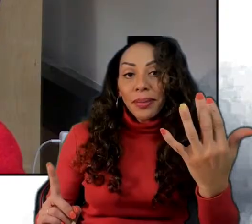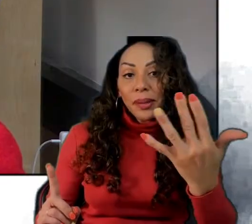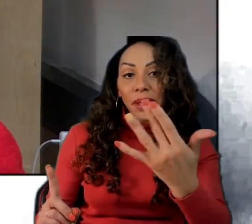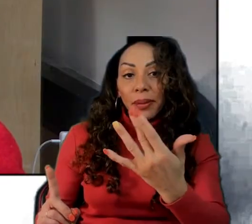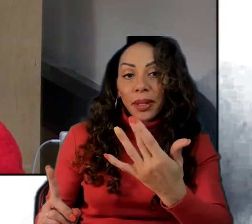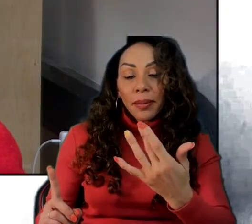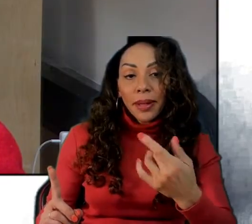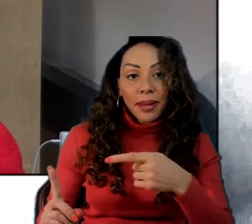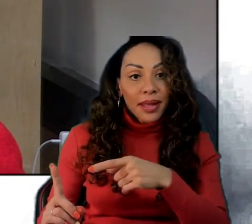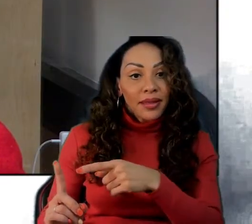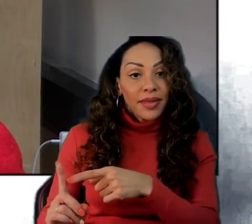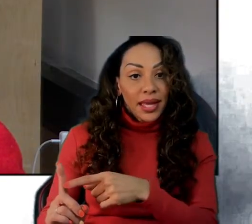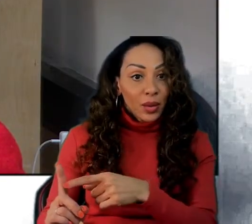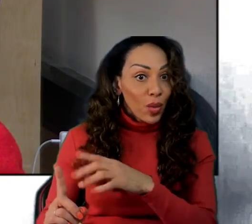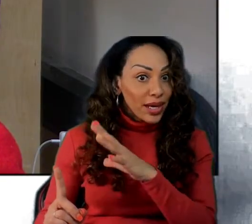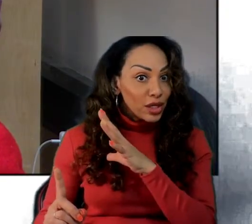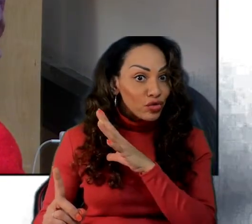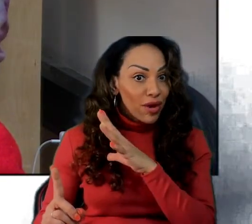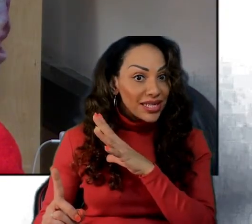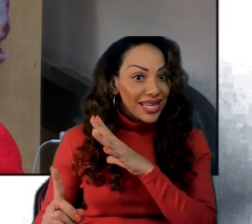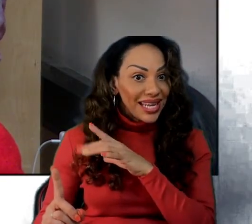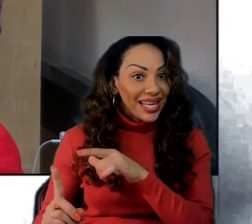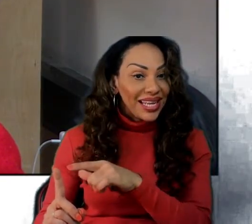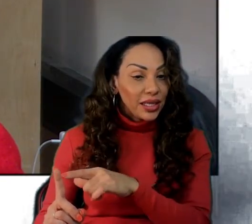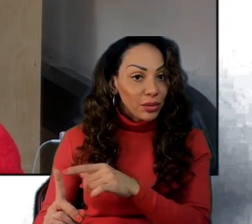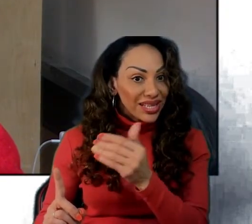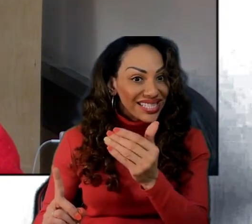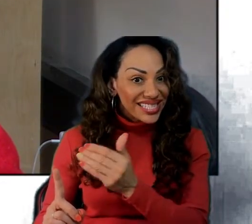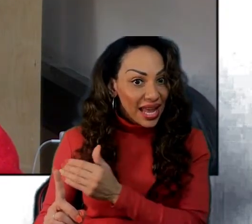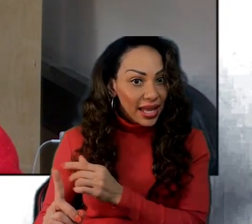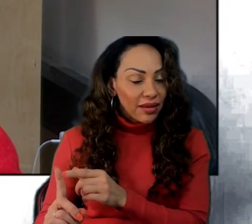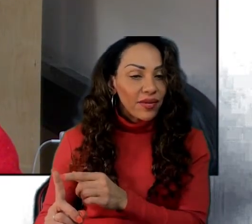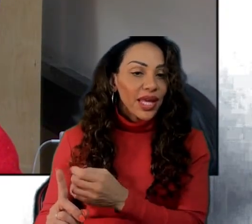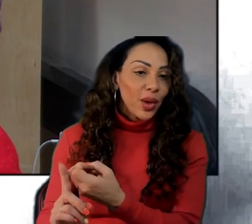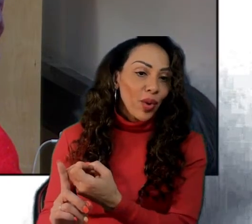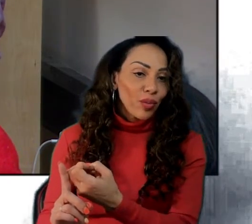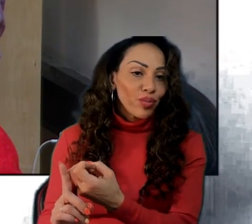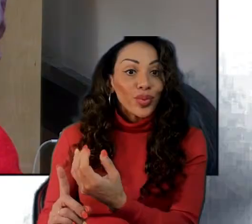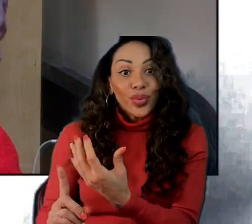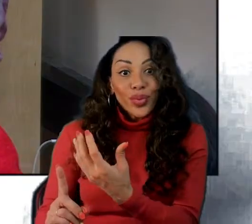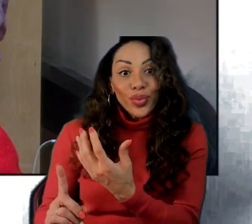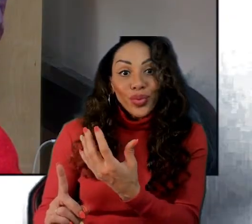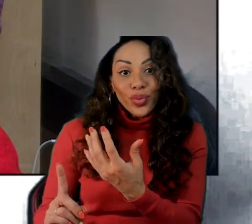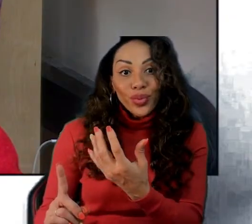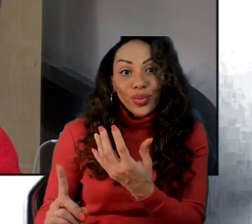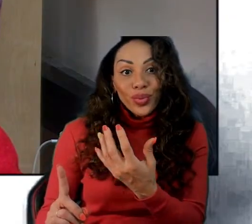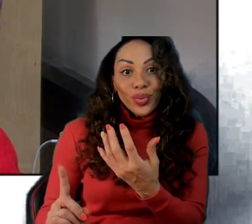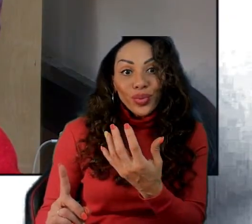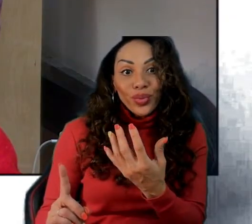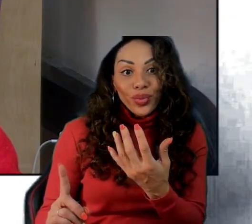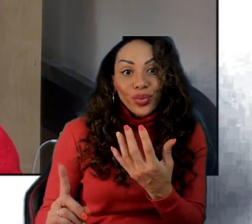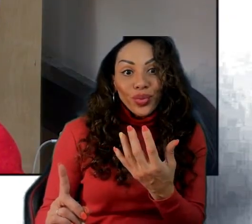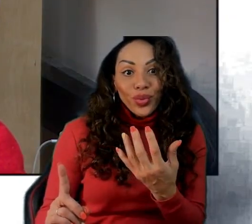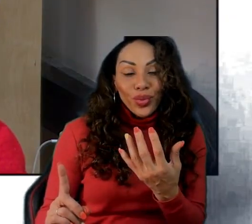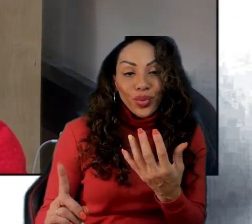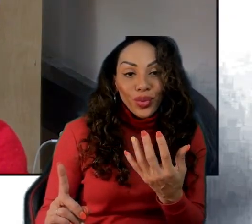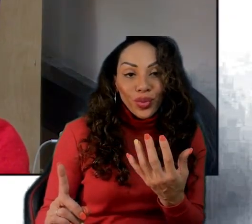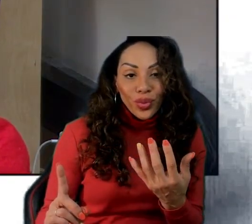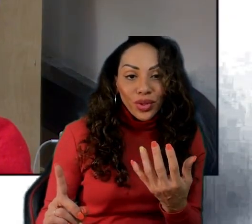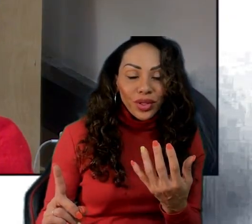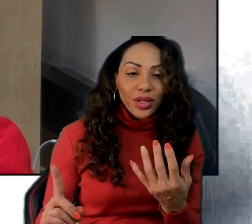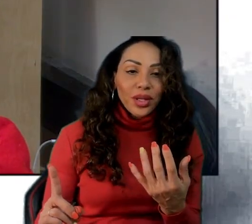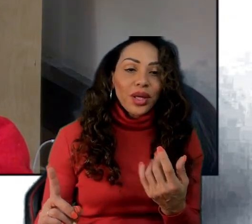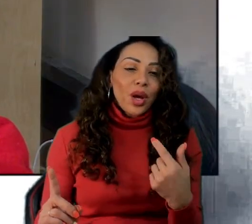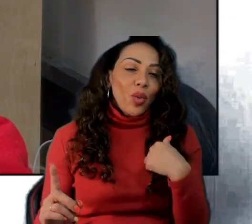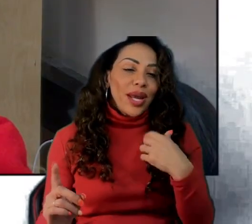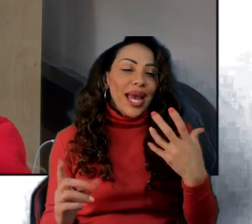of safety features built into the software that stopped the algae being triggered by the breath if